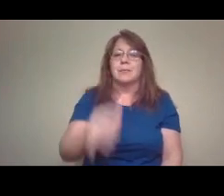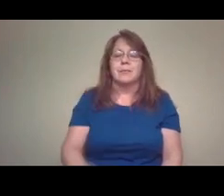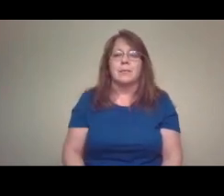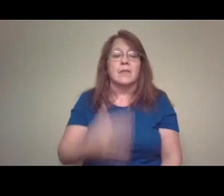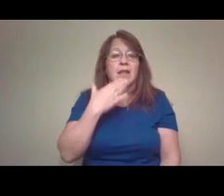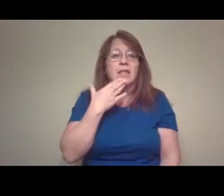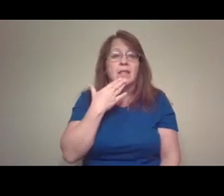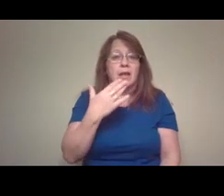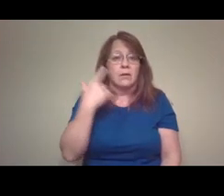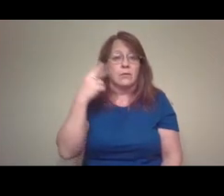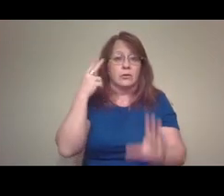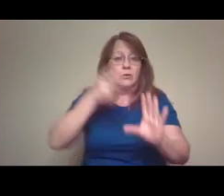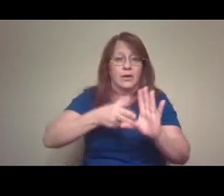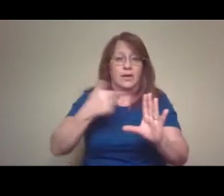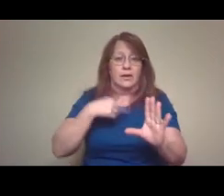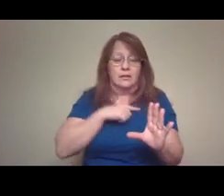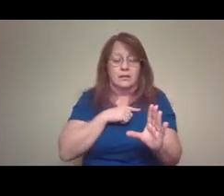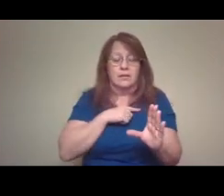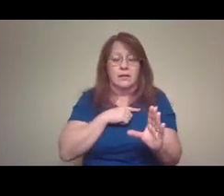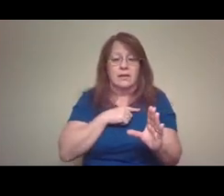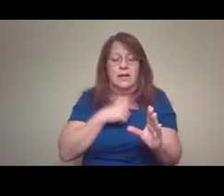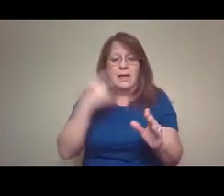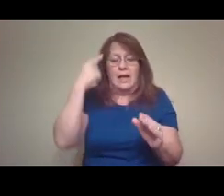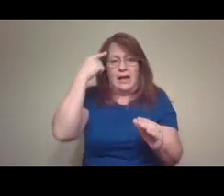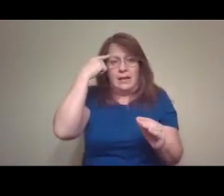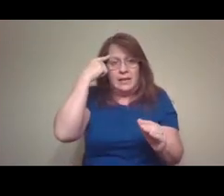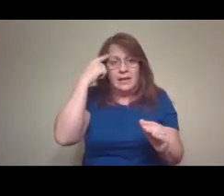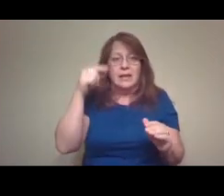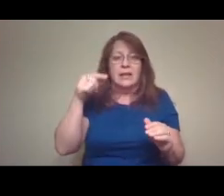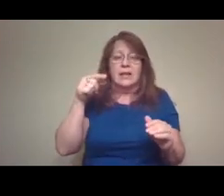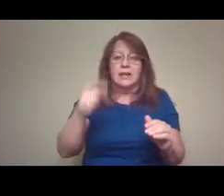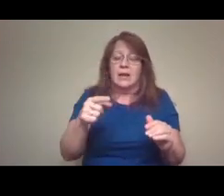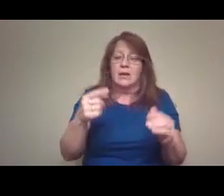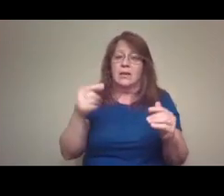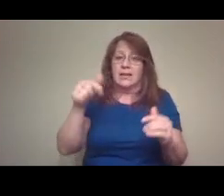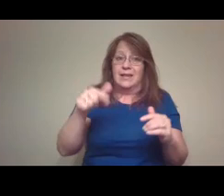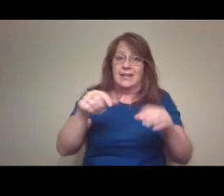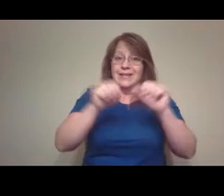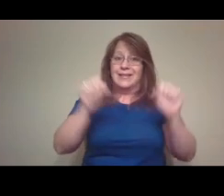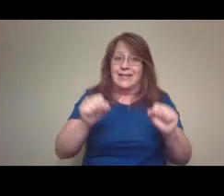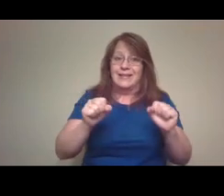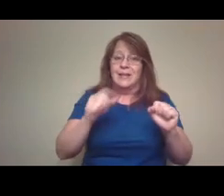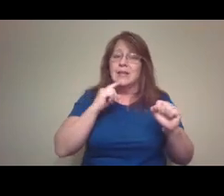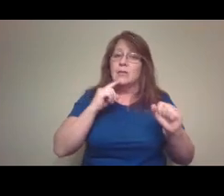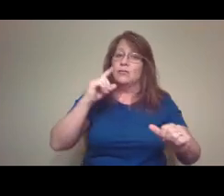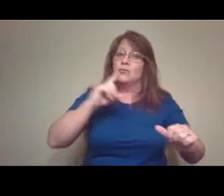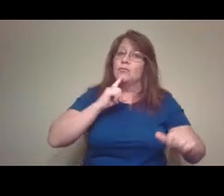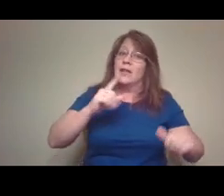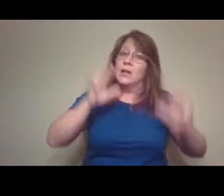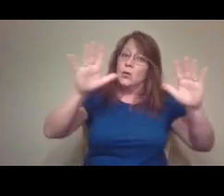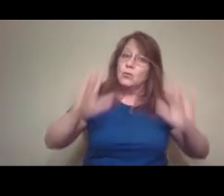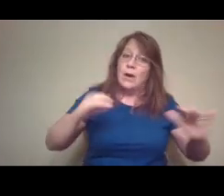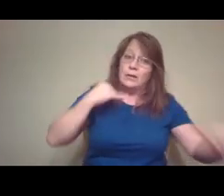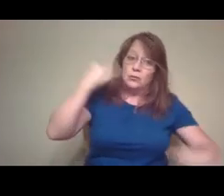season that I think is often characterized as one of great joy and celebration. It can also be a time of significant